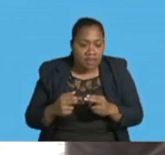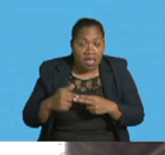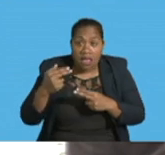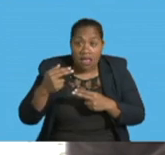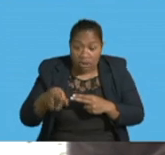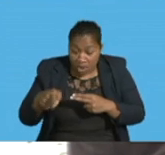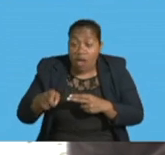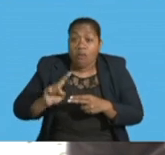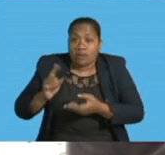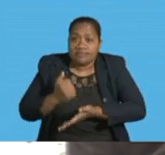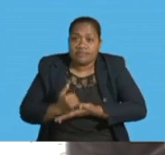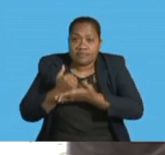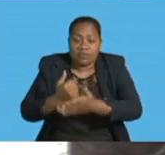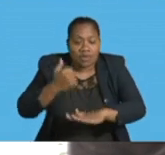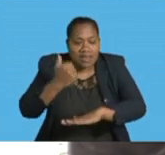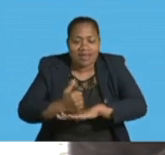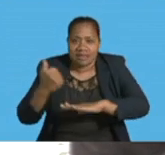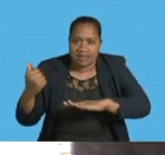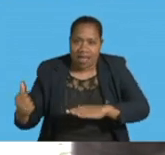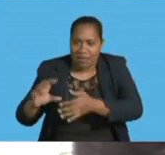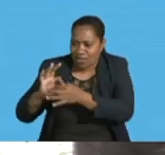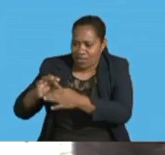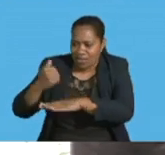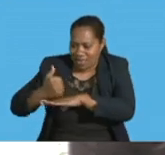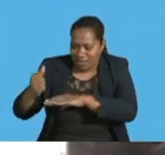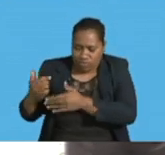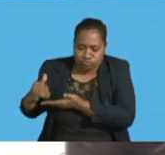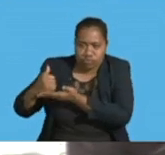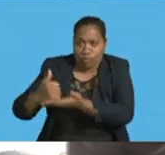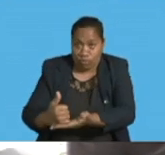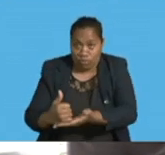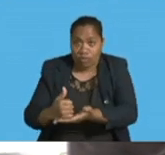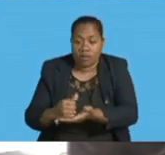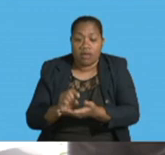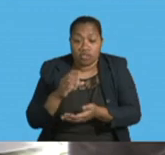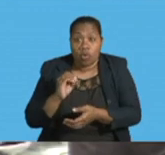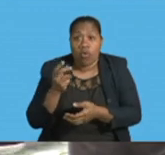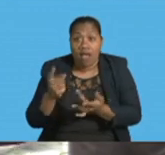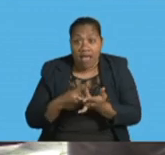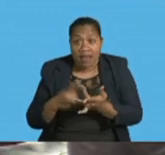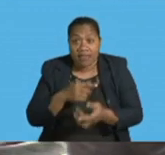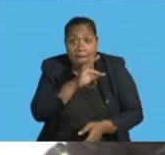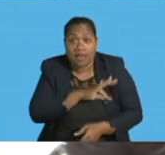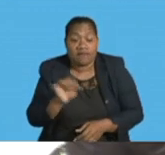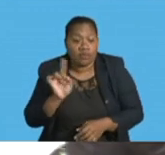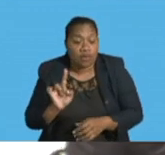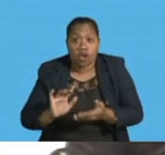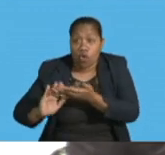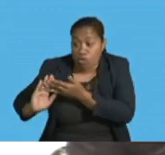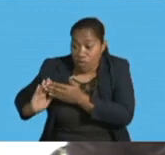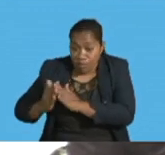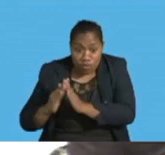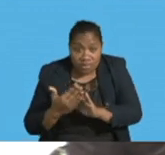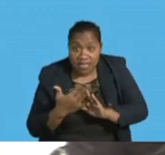in 4 years program. Honorable Speaker, another long-term benefit is that the communities will have their